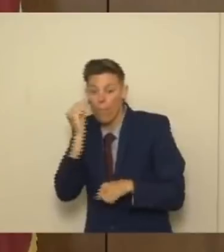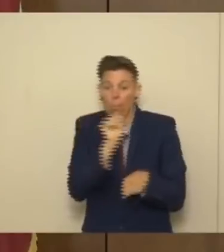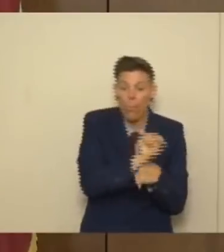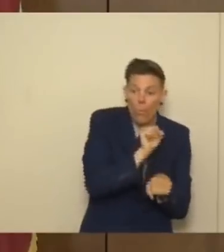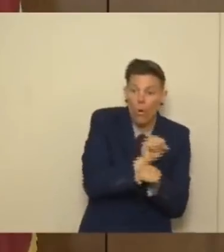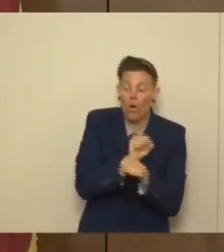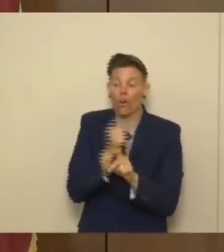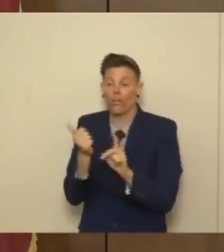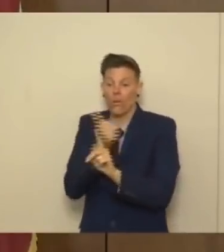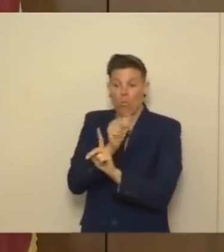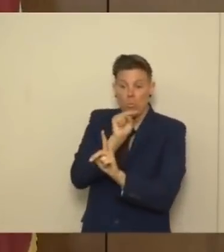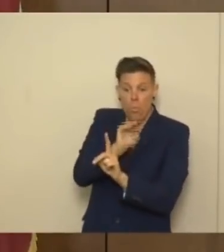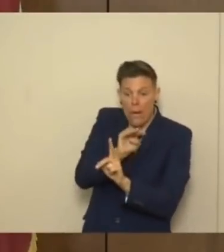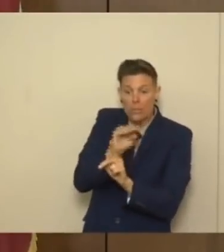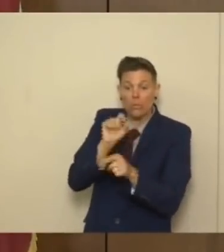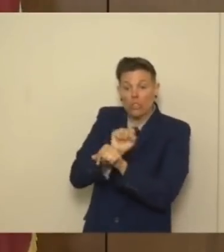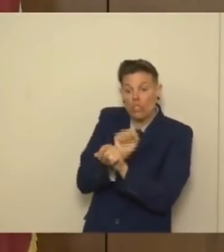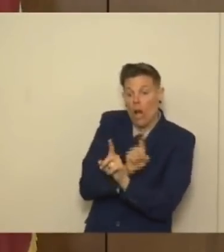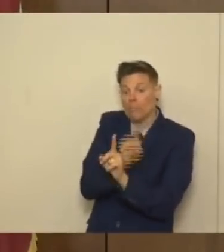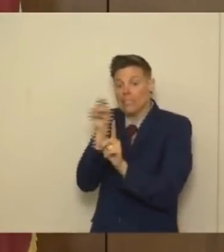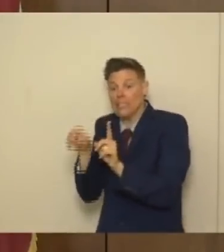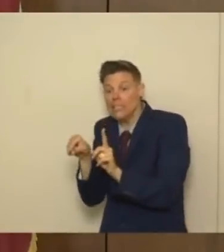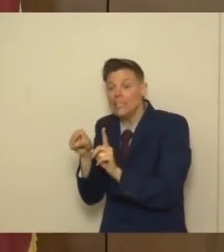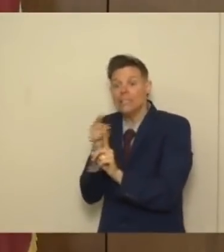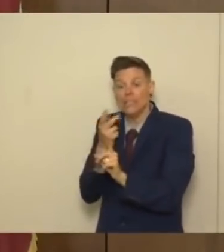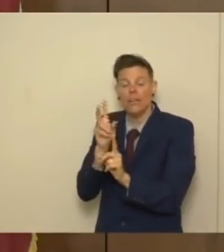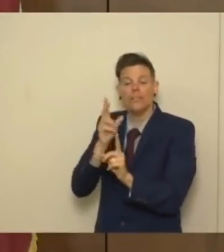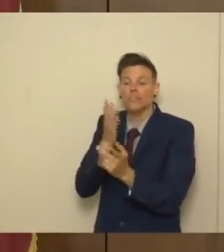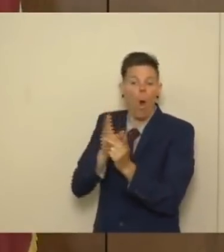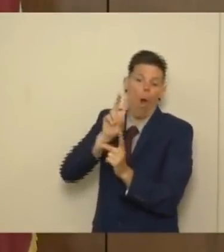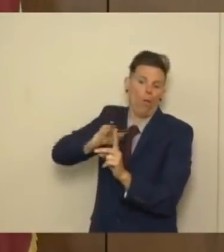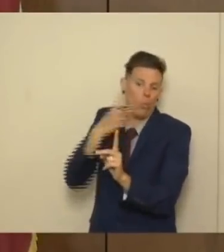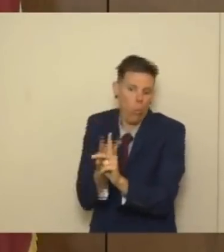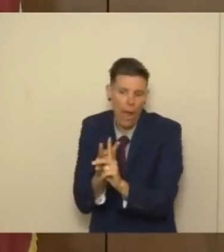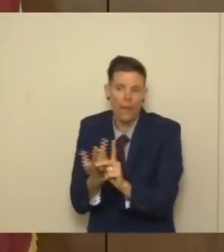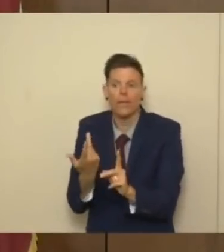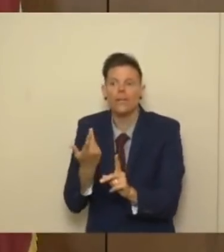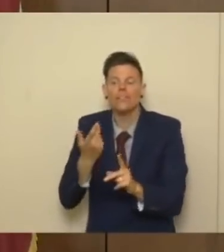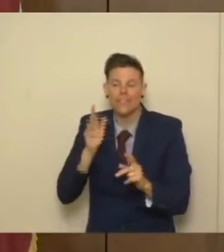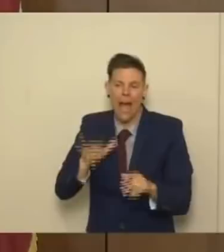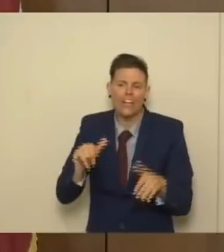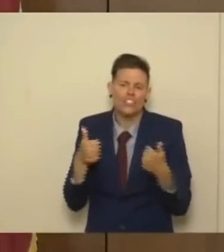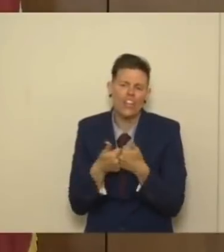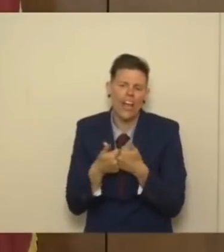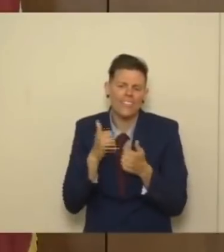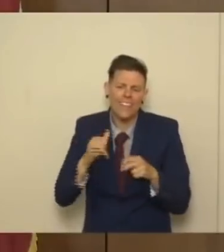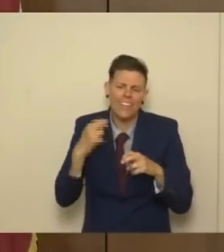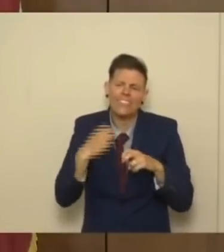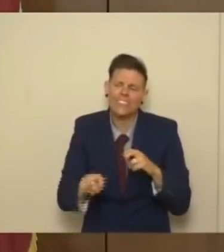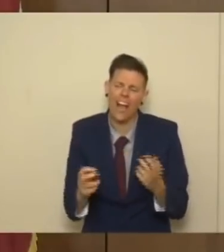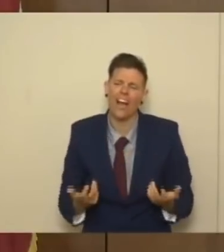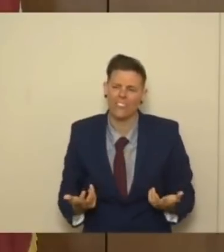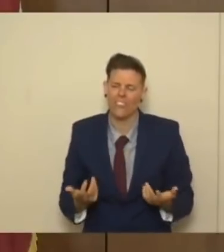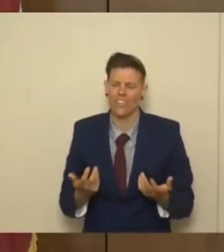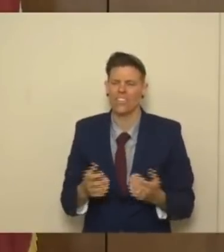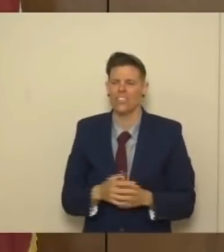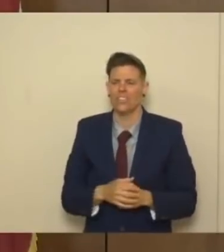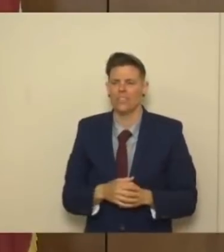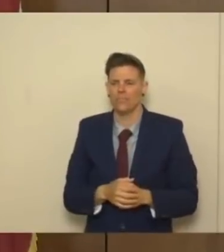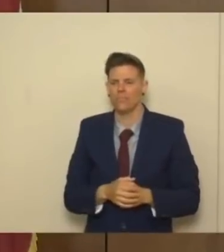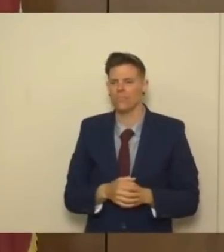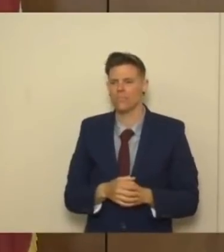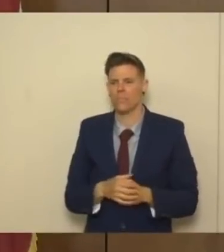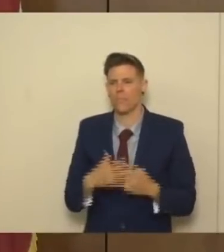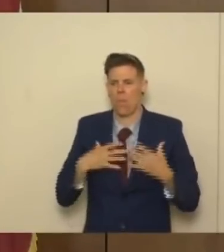vice versa. There are some real challenges here. I don't want New Mexicans viewing or anyone asking me these questions to think that